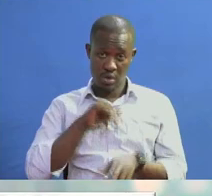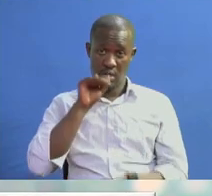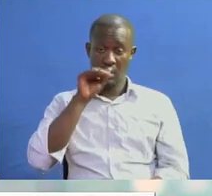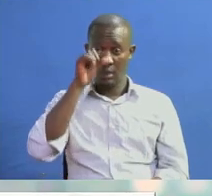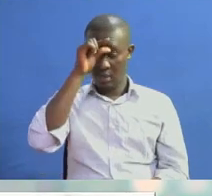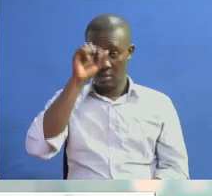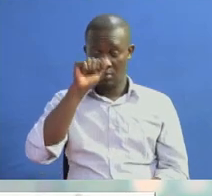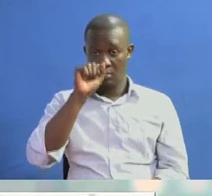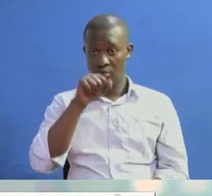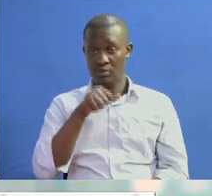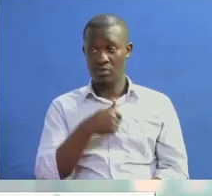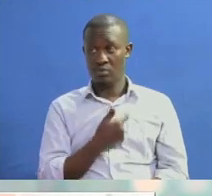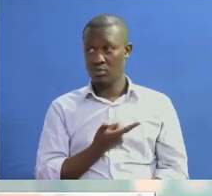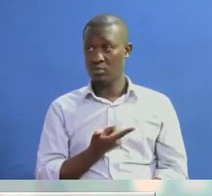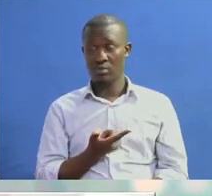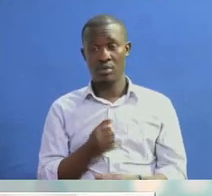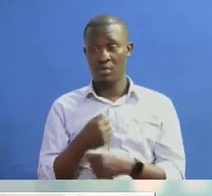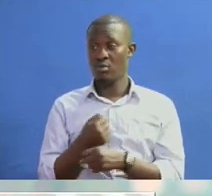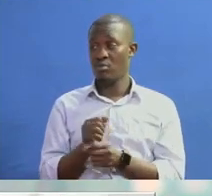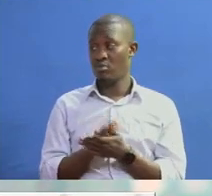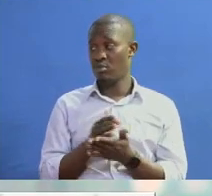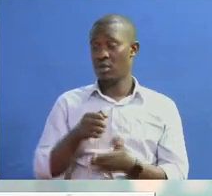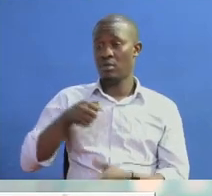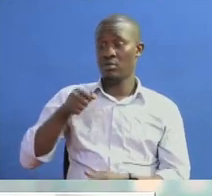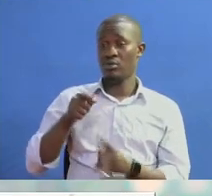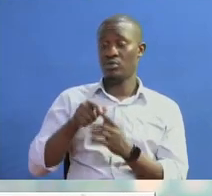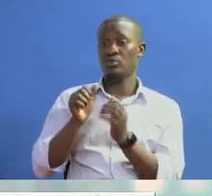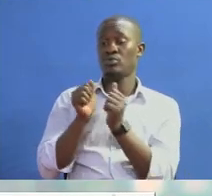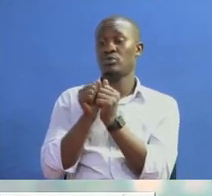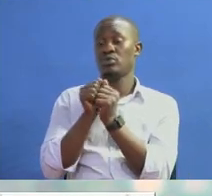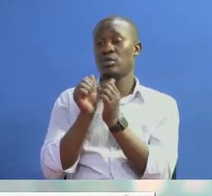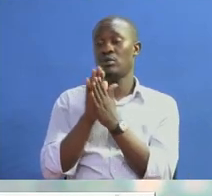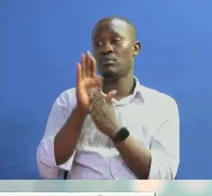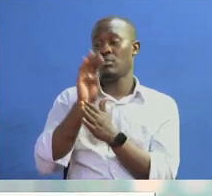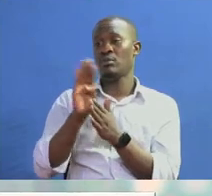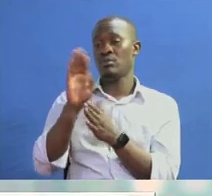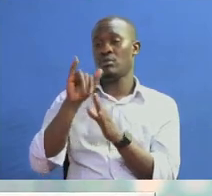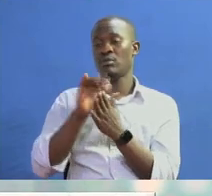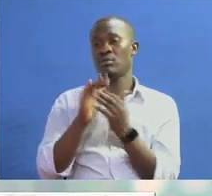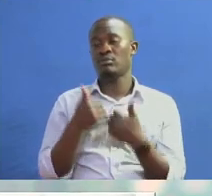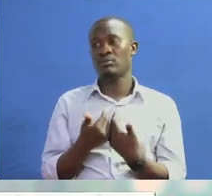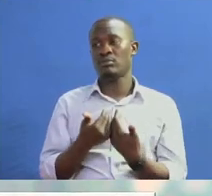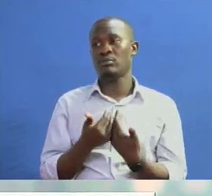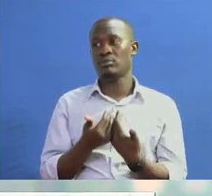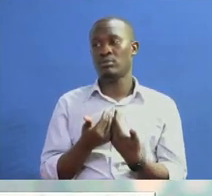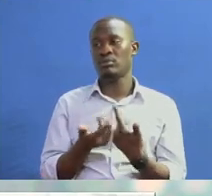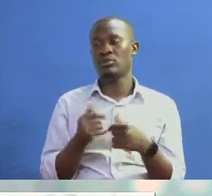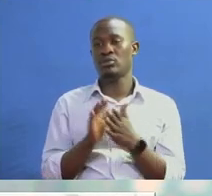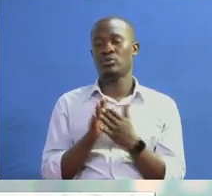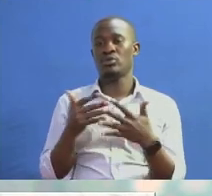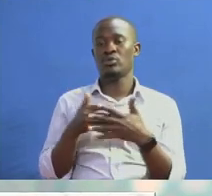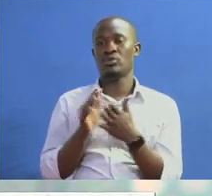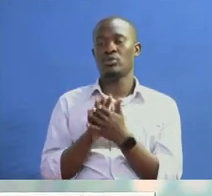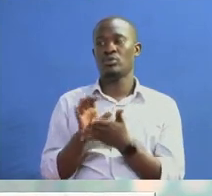government kindly make the budget to 10 billion for digital incentive and hub in